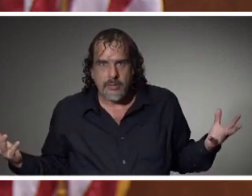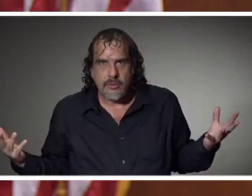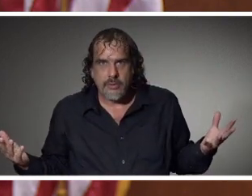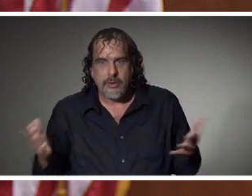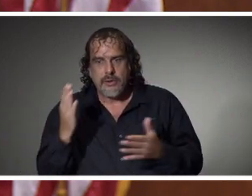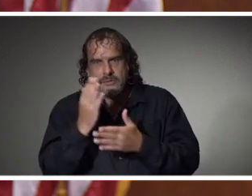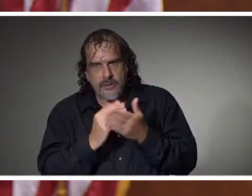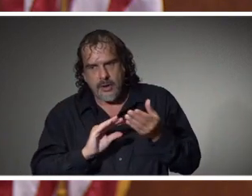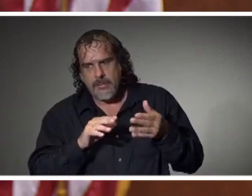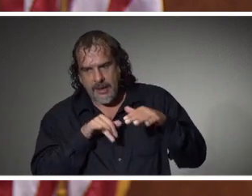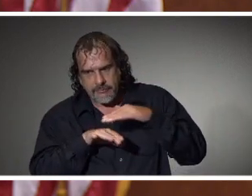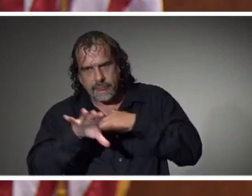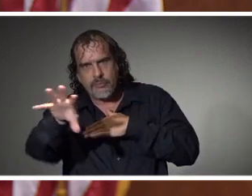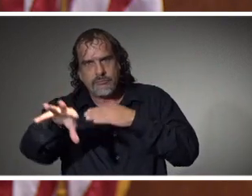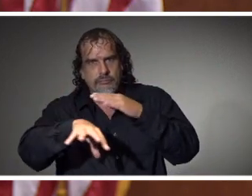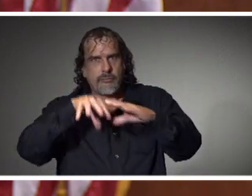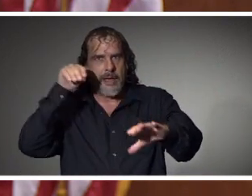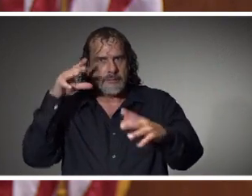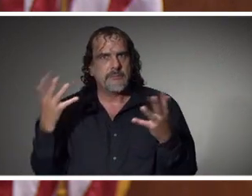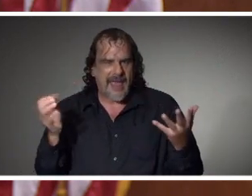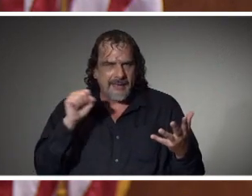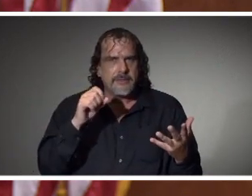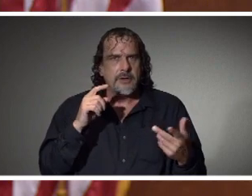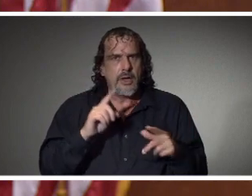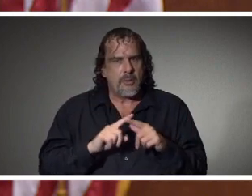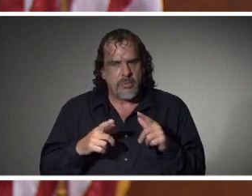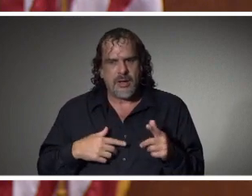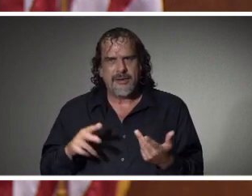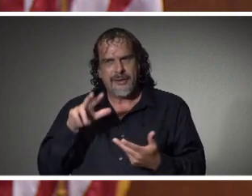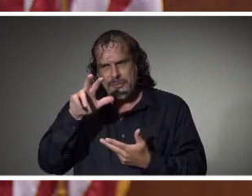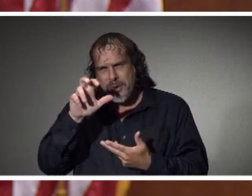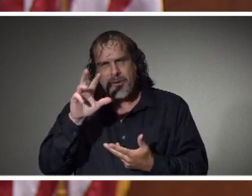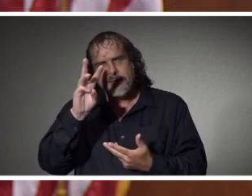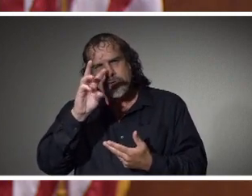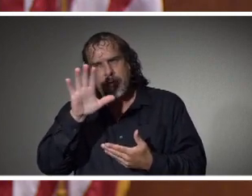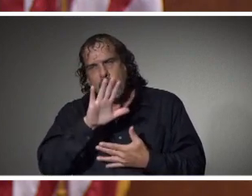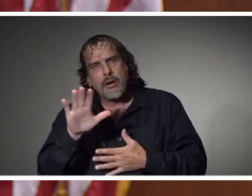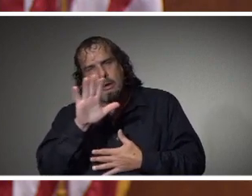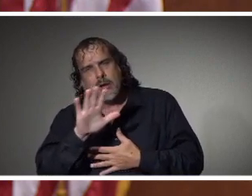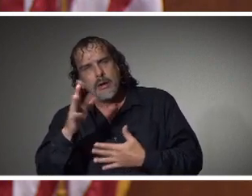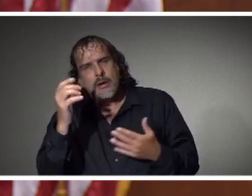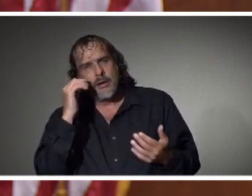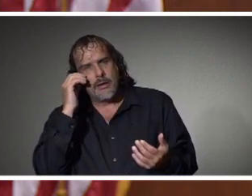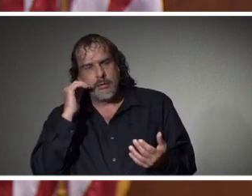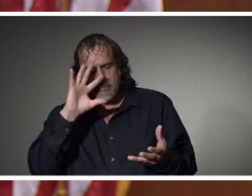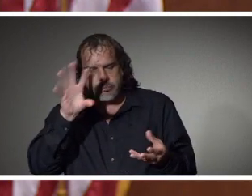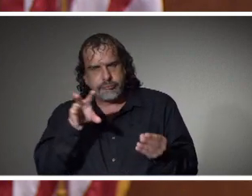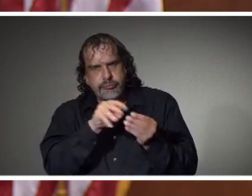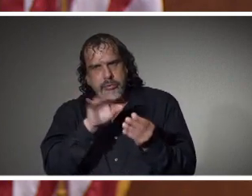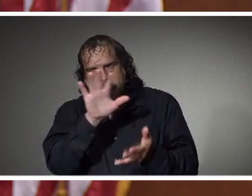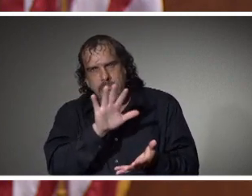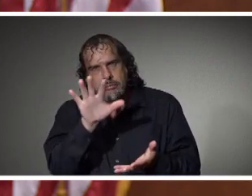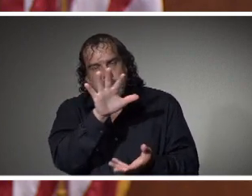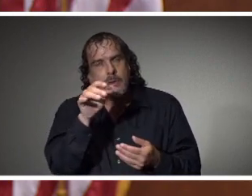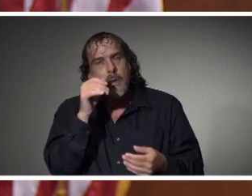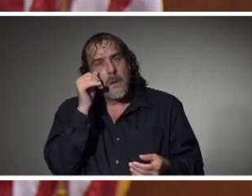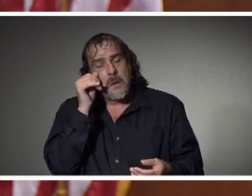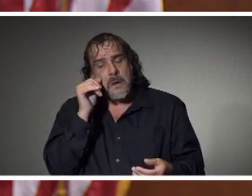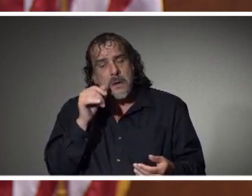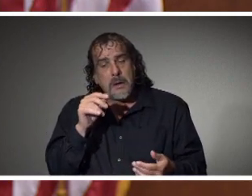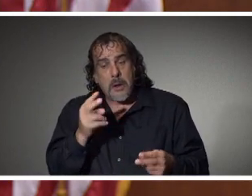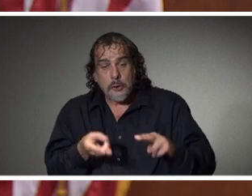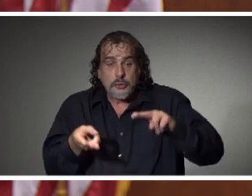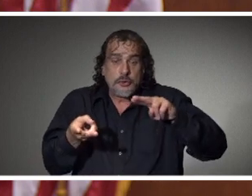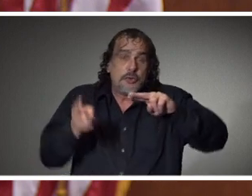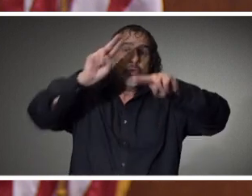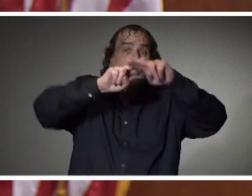have gotten out, but 363 patients net. Not quite doubled, but certainly headed